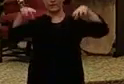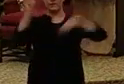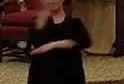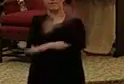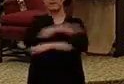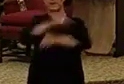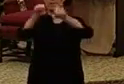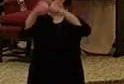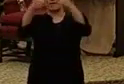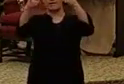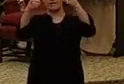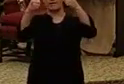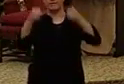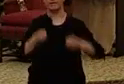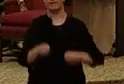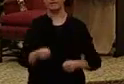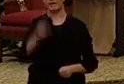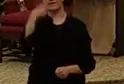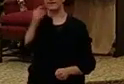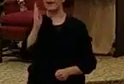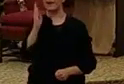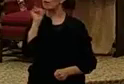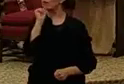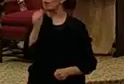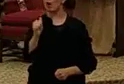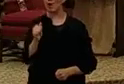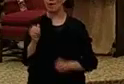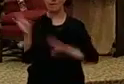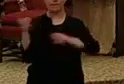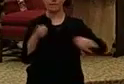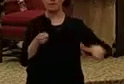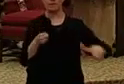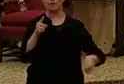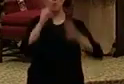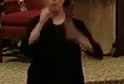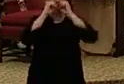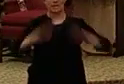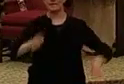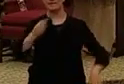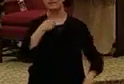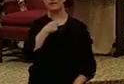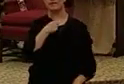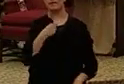breaketh." And he said, "I will not let thee go except thou bless me."